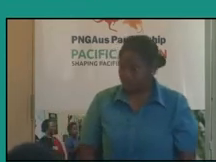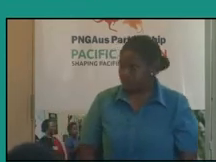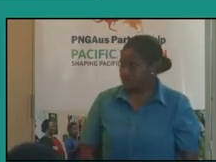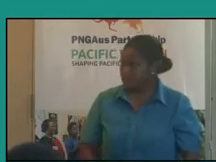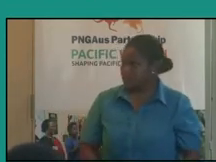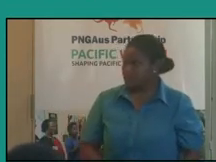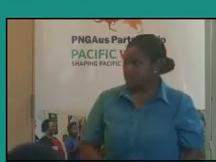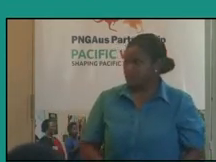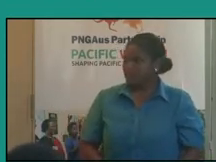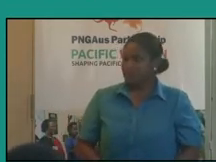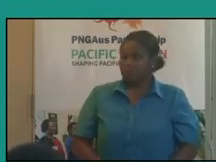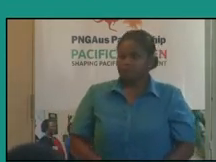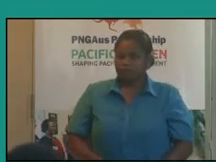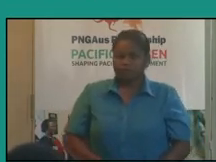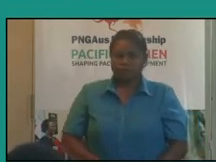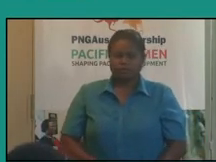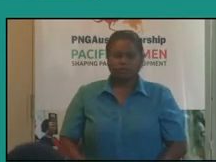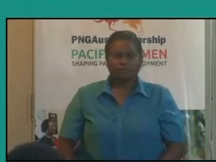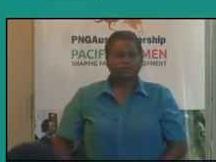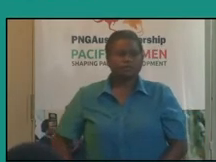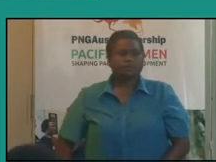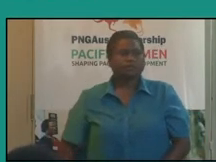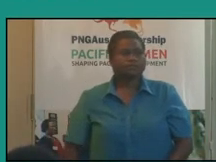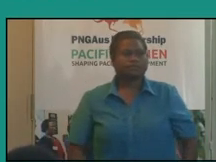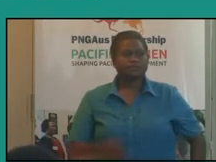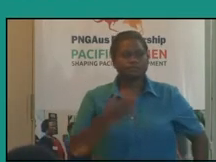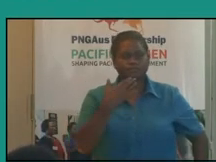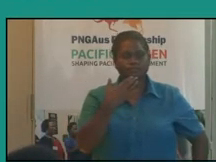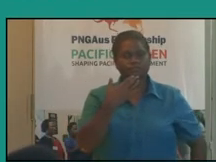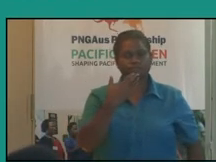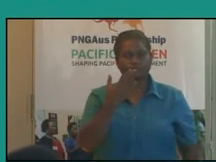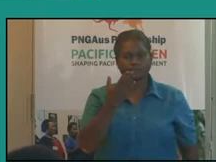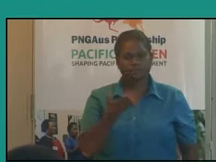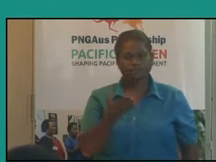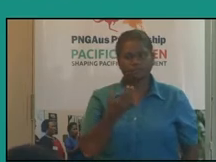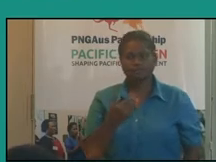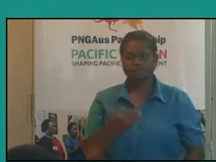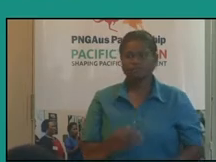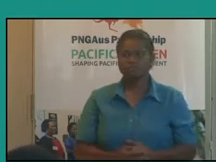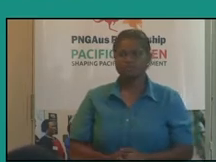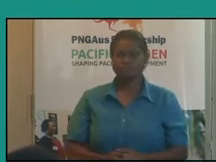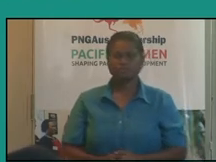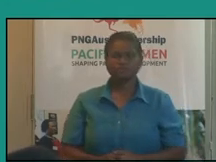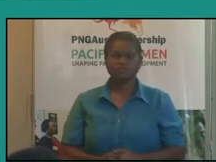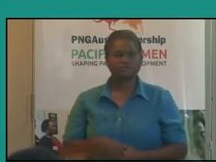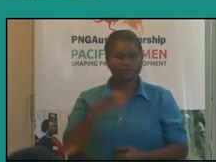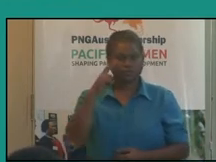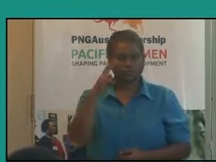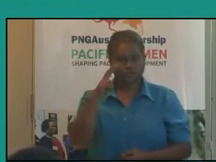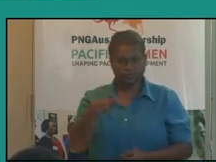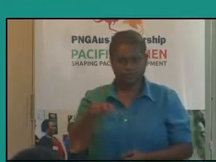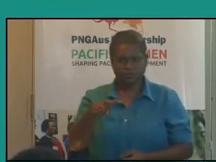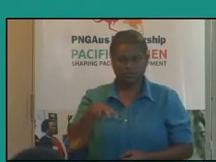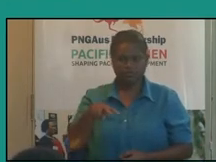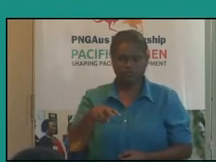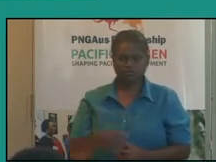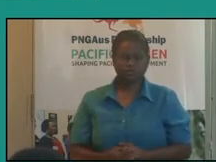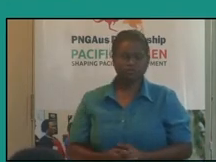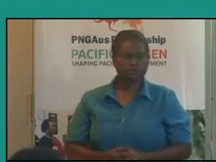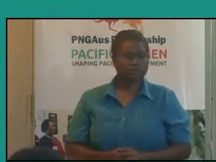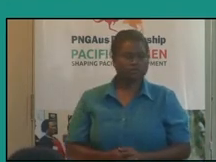Sorry, I beg your pardon. Thank you, Teresa, for your insight into your research and